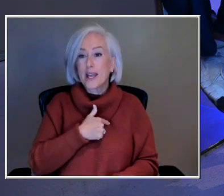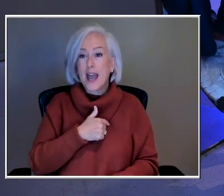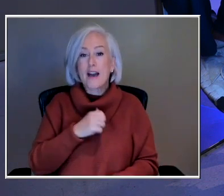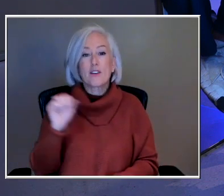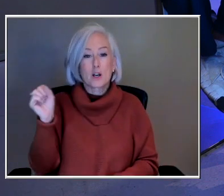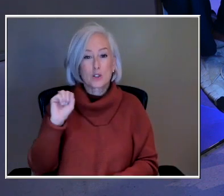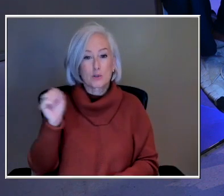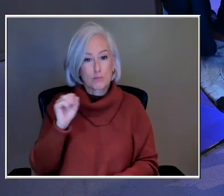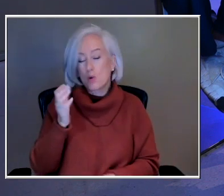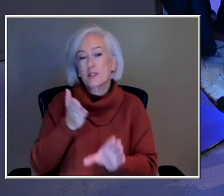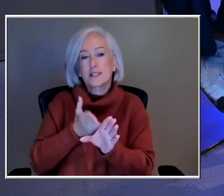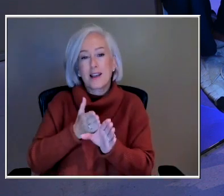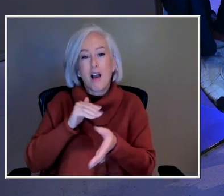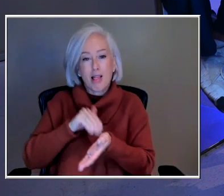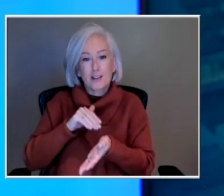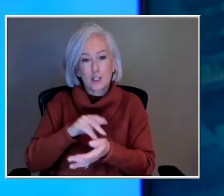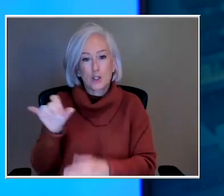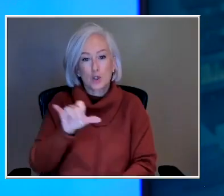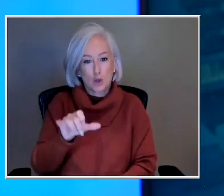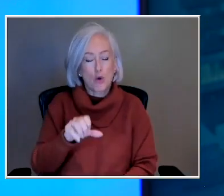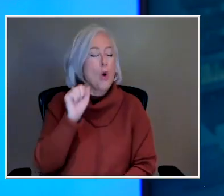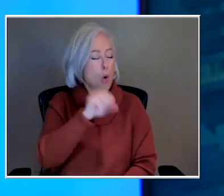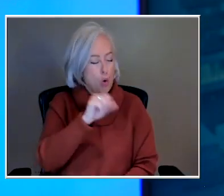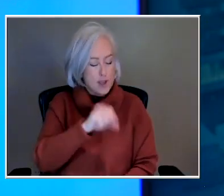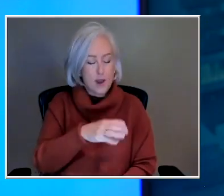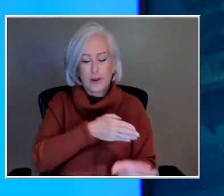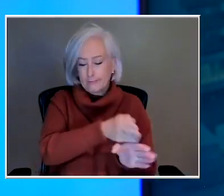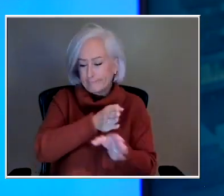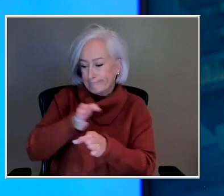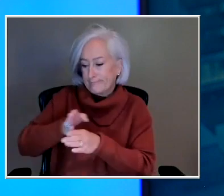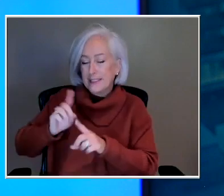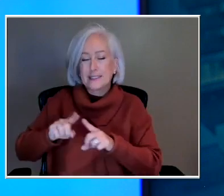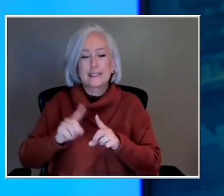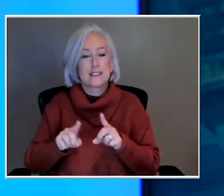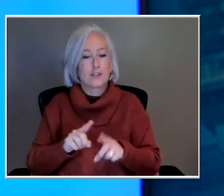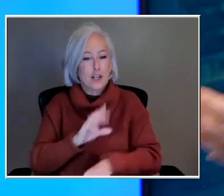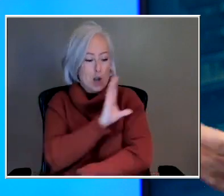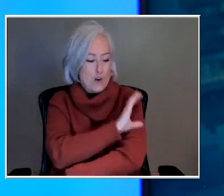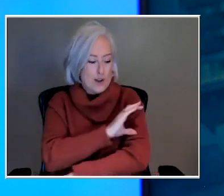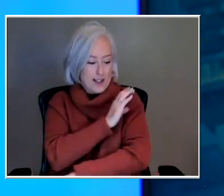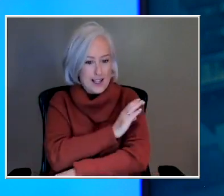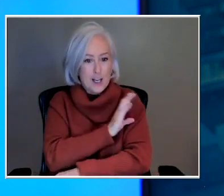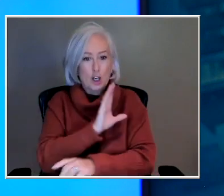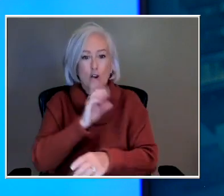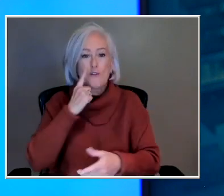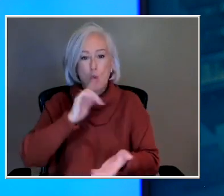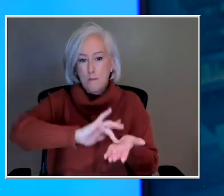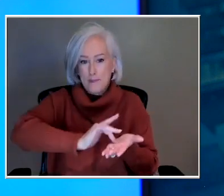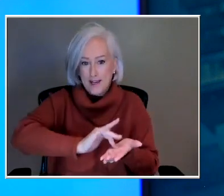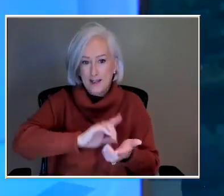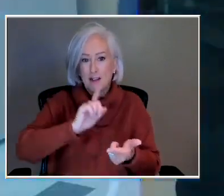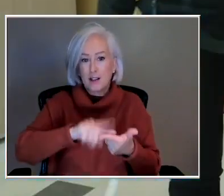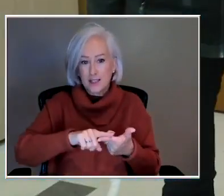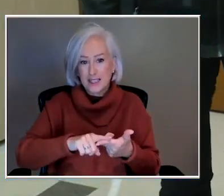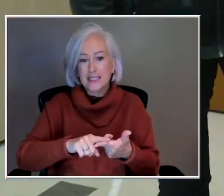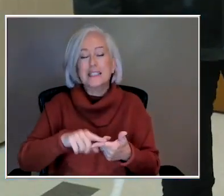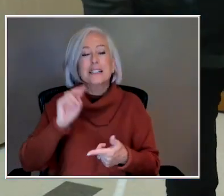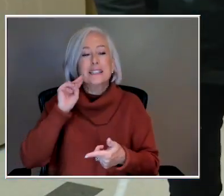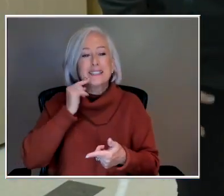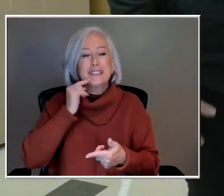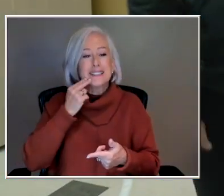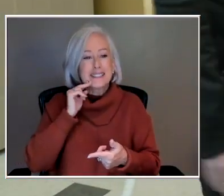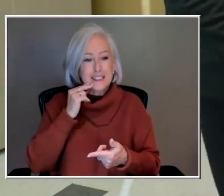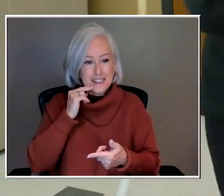is a multidisciplinary team. So we have our clinical providers that help provide the medical care. We have a sports dietitian to bring in her expertise. We have a